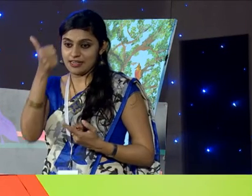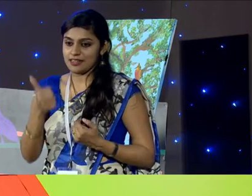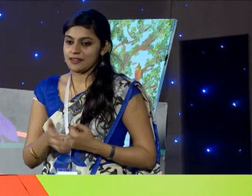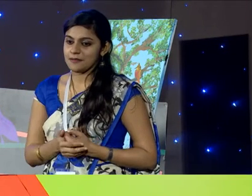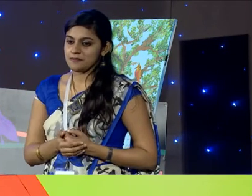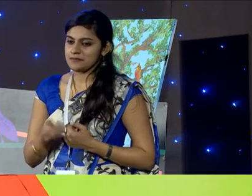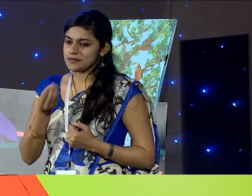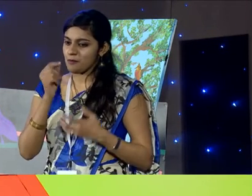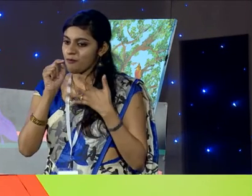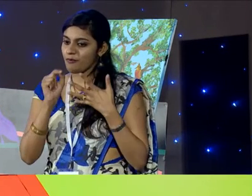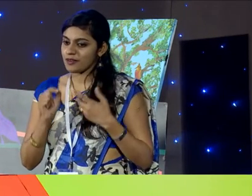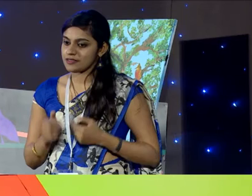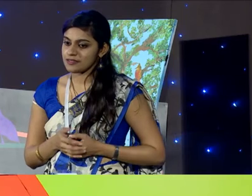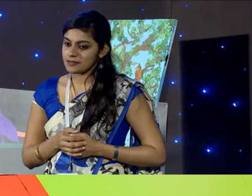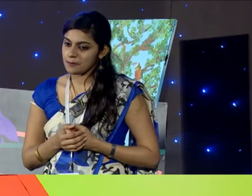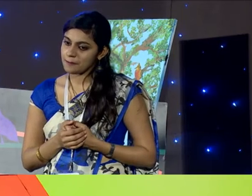apply.